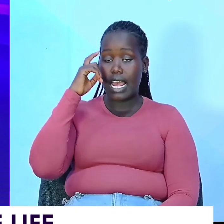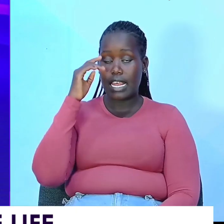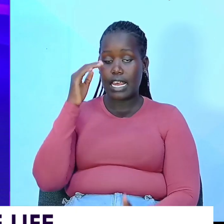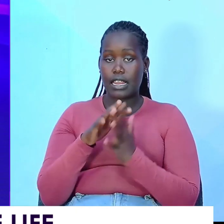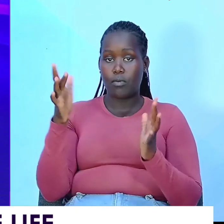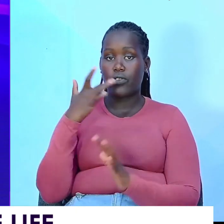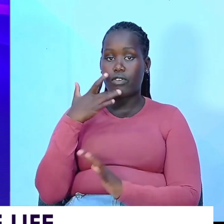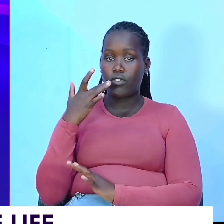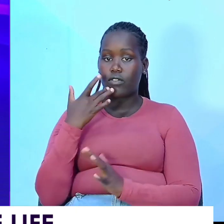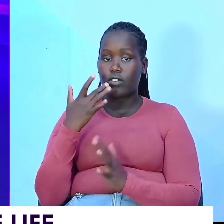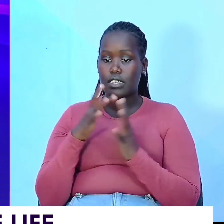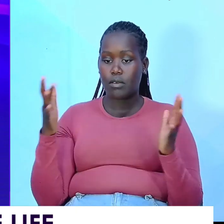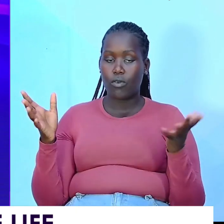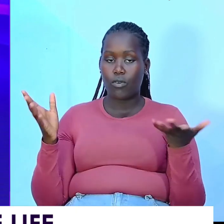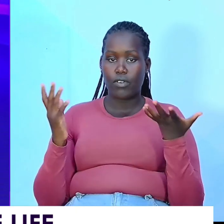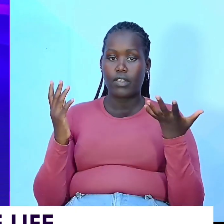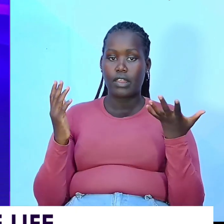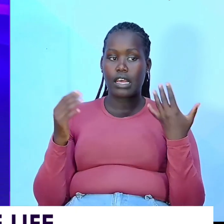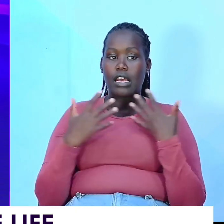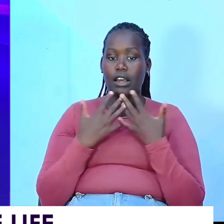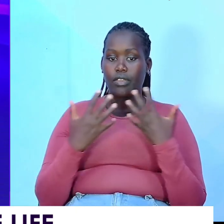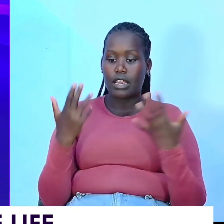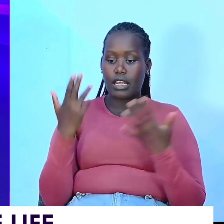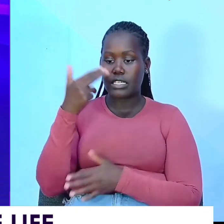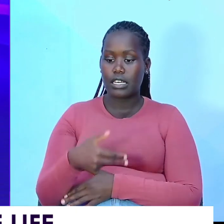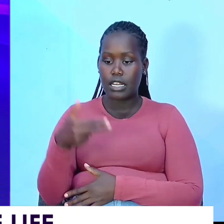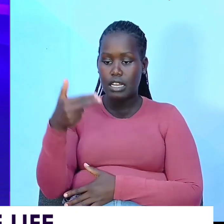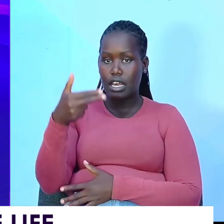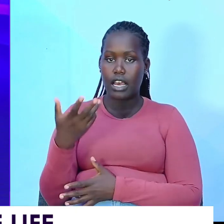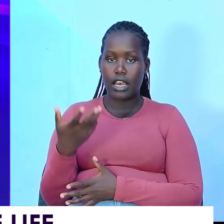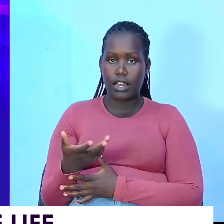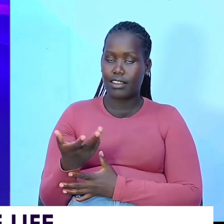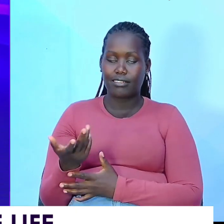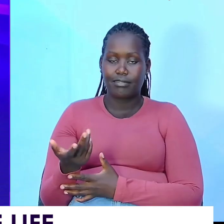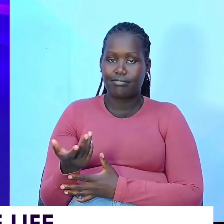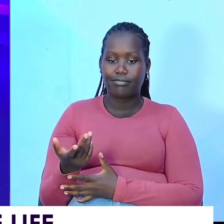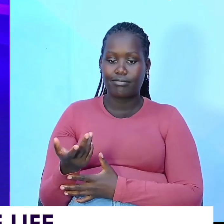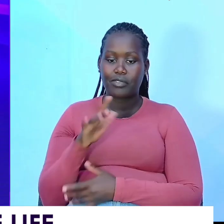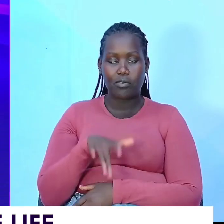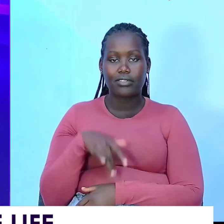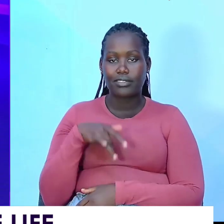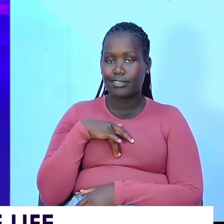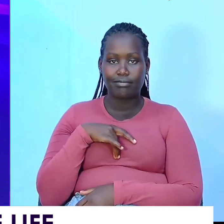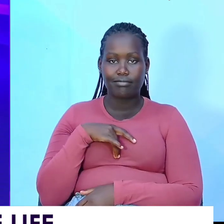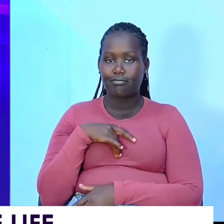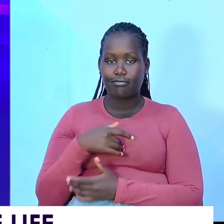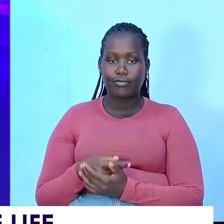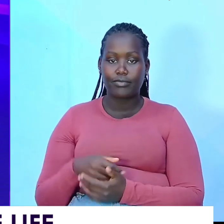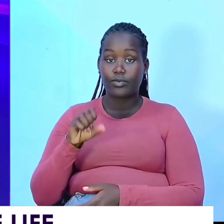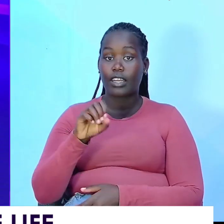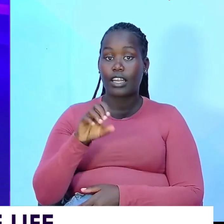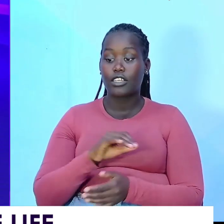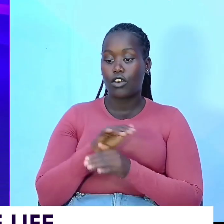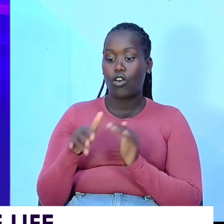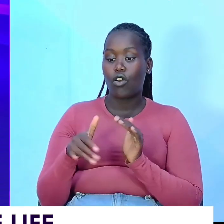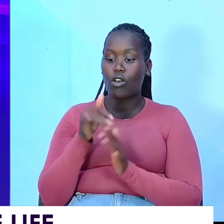more the components, the higher the highness. Okay. Yeah. So all of